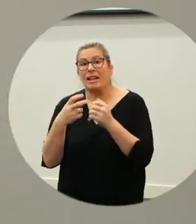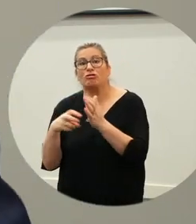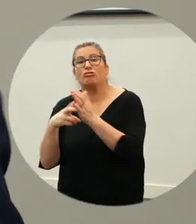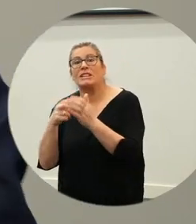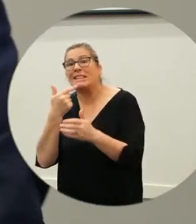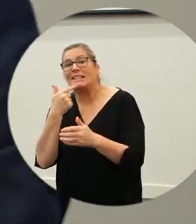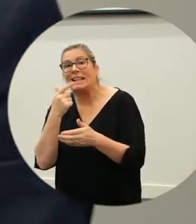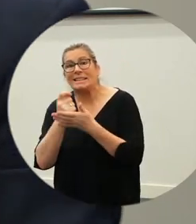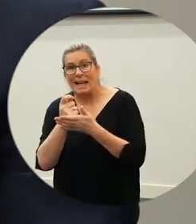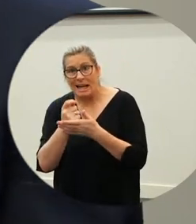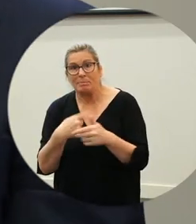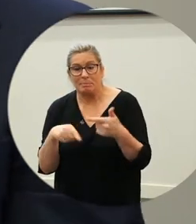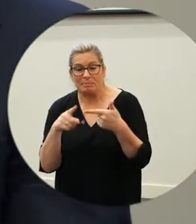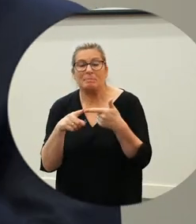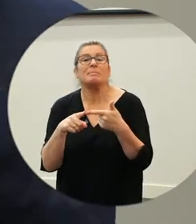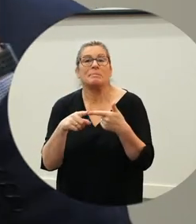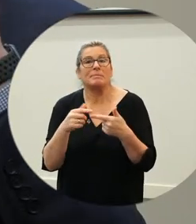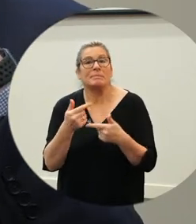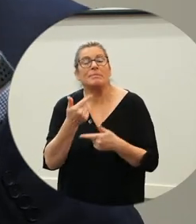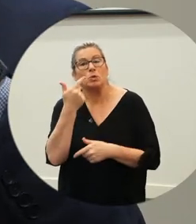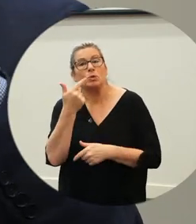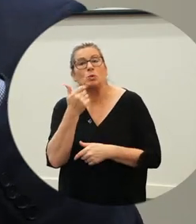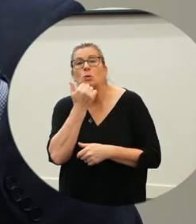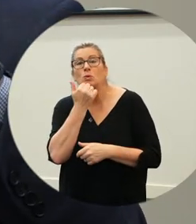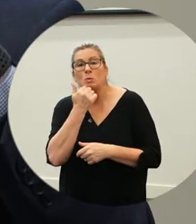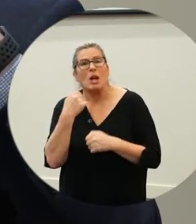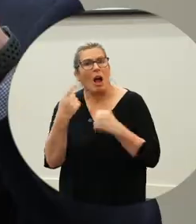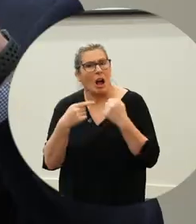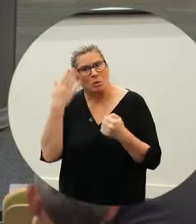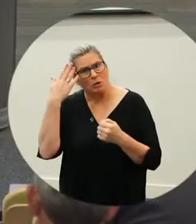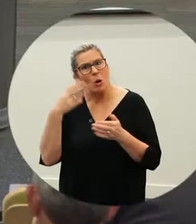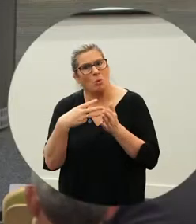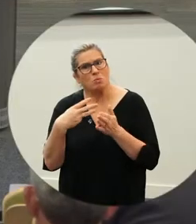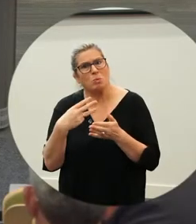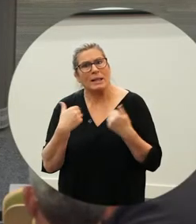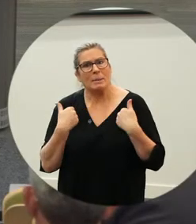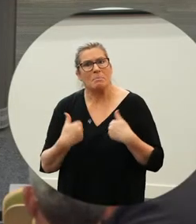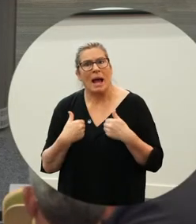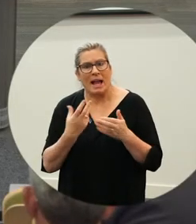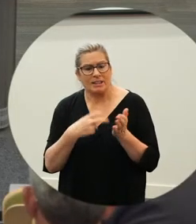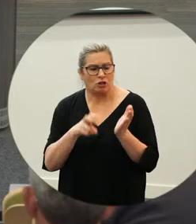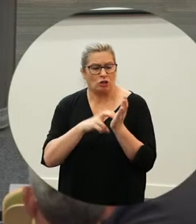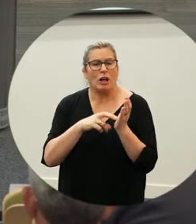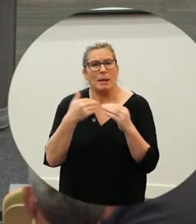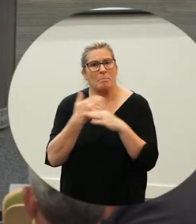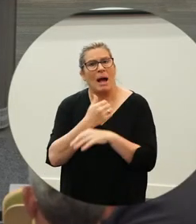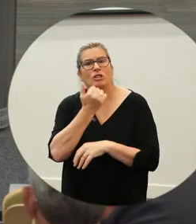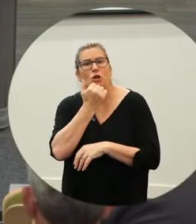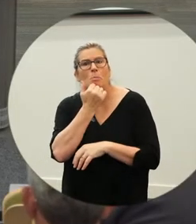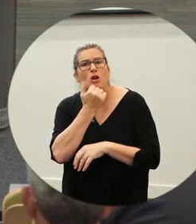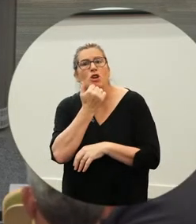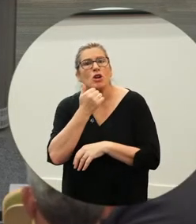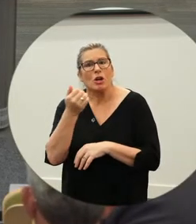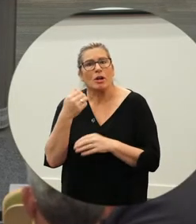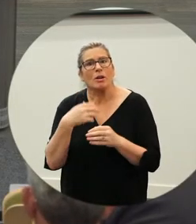again. And you could almost tell to the hour when a man joined by his registered number.